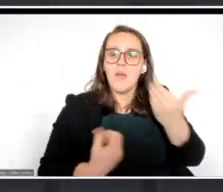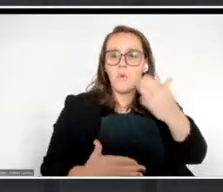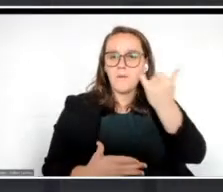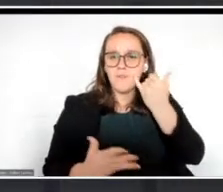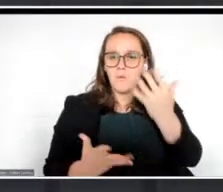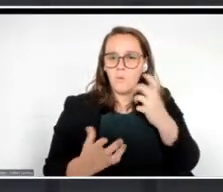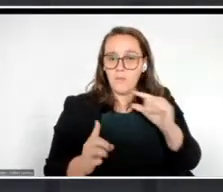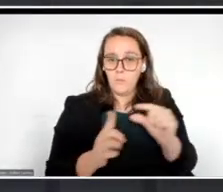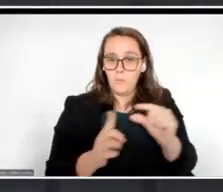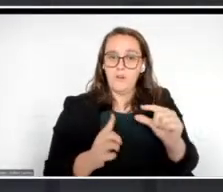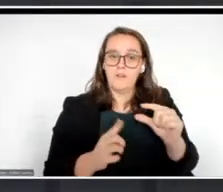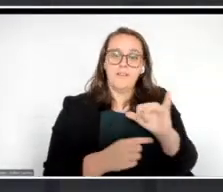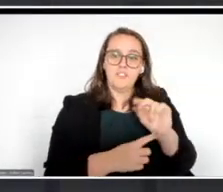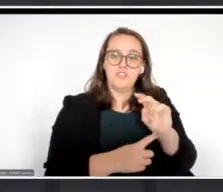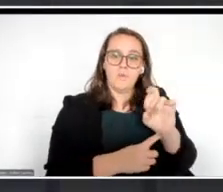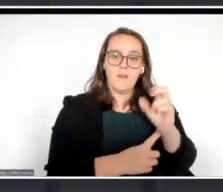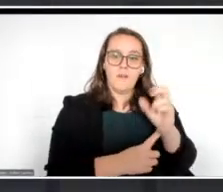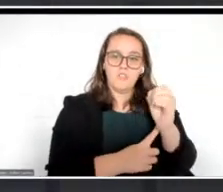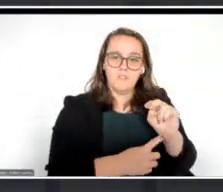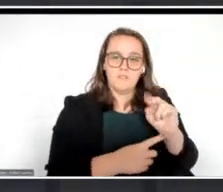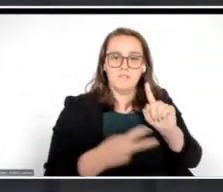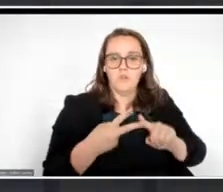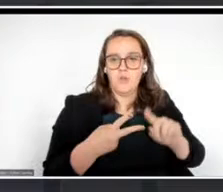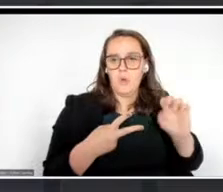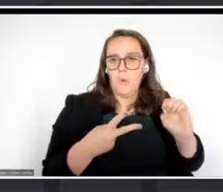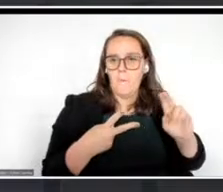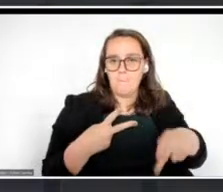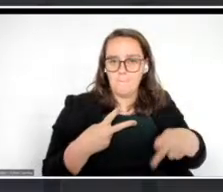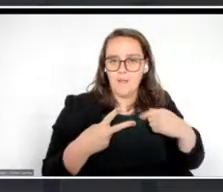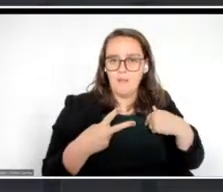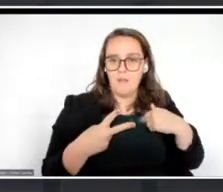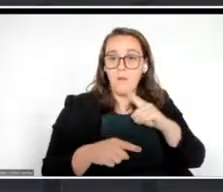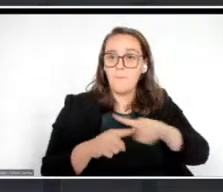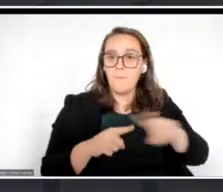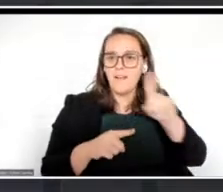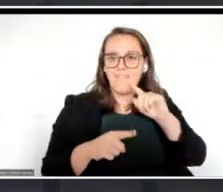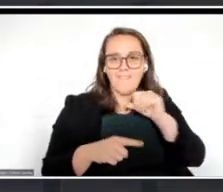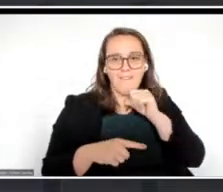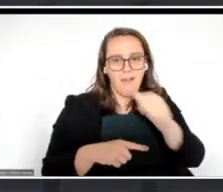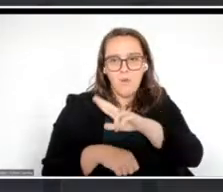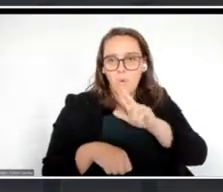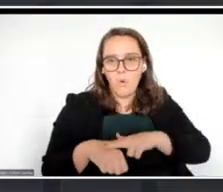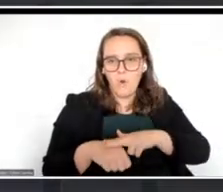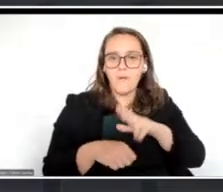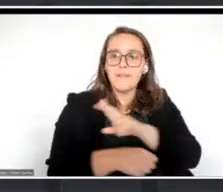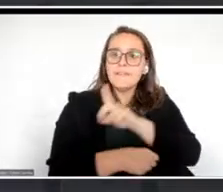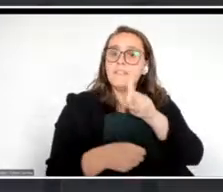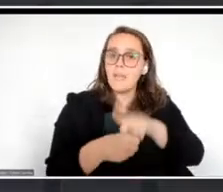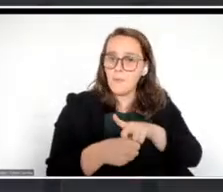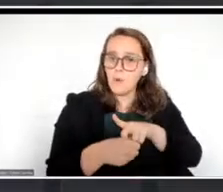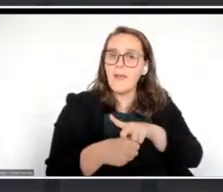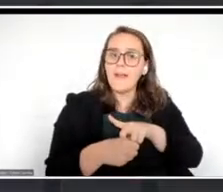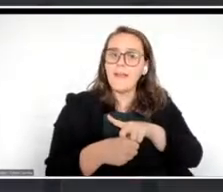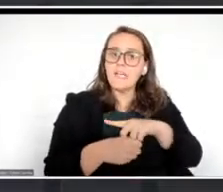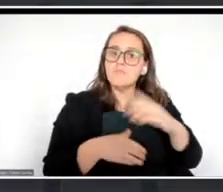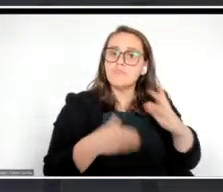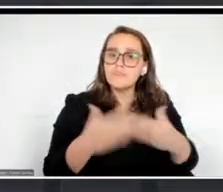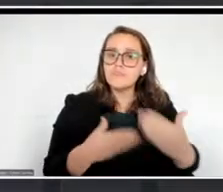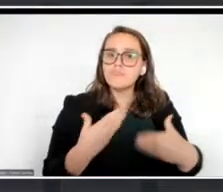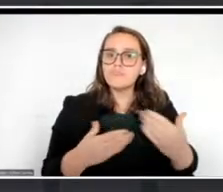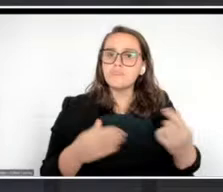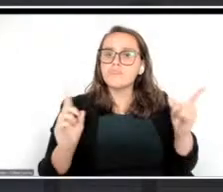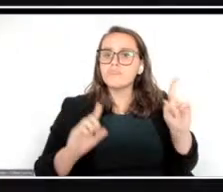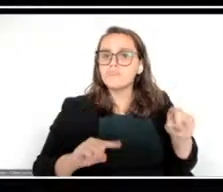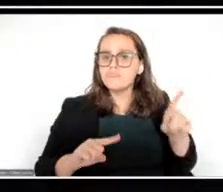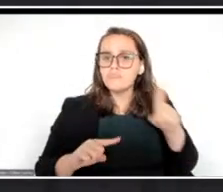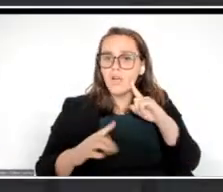whatever. We all knew that this would move from a normal democratic, you know, public event into